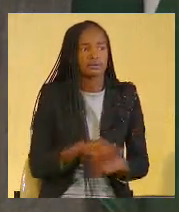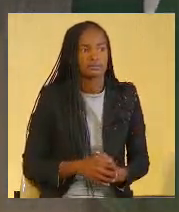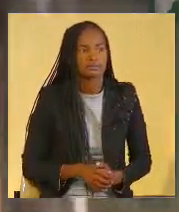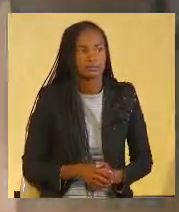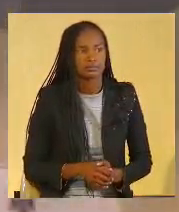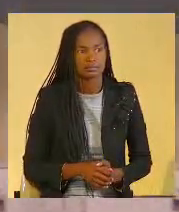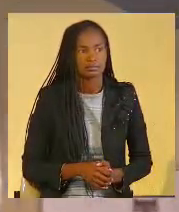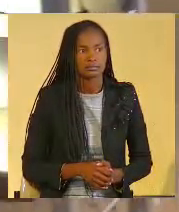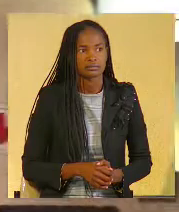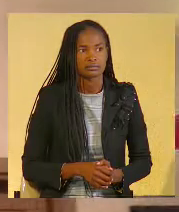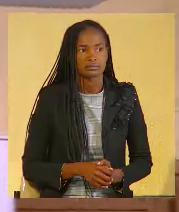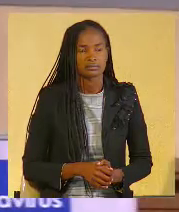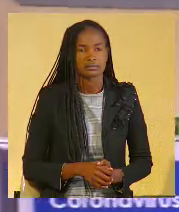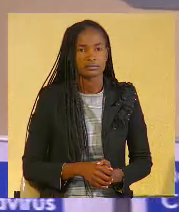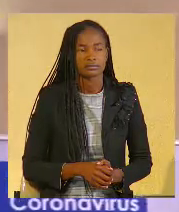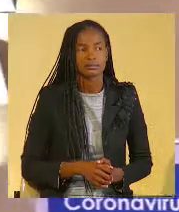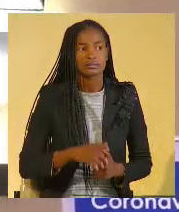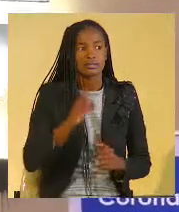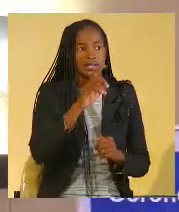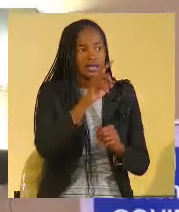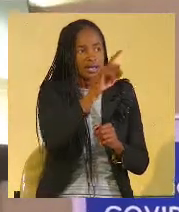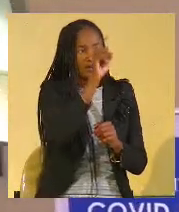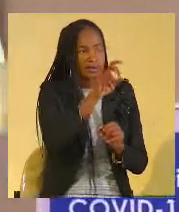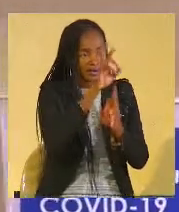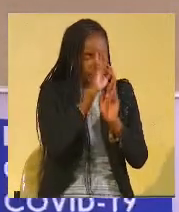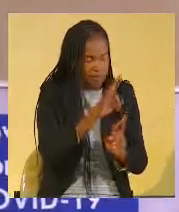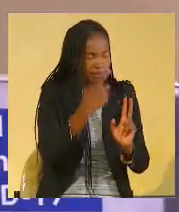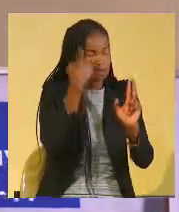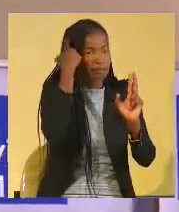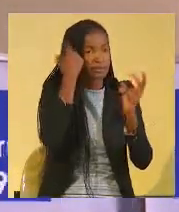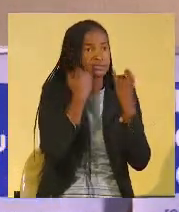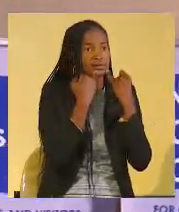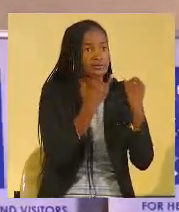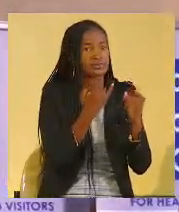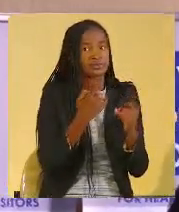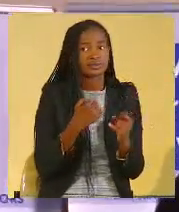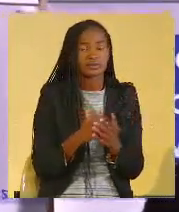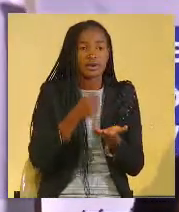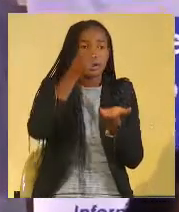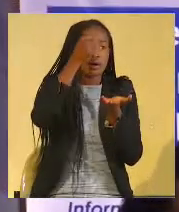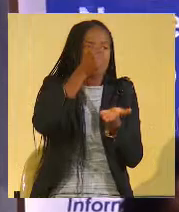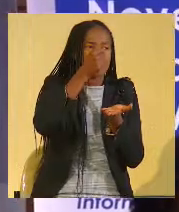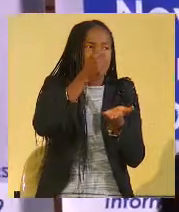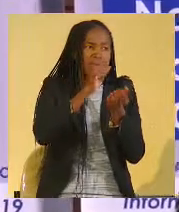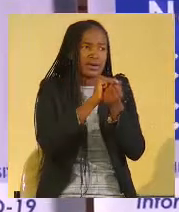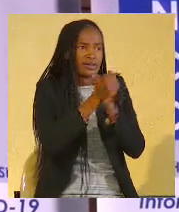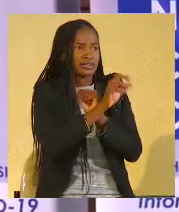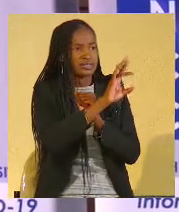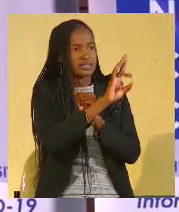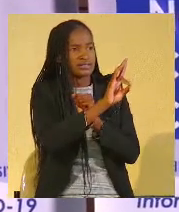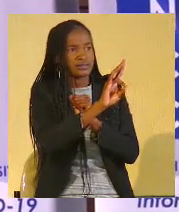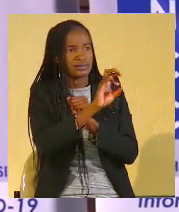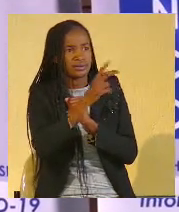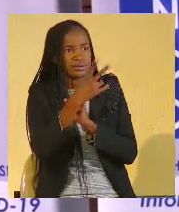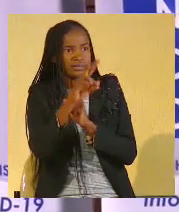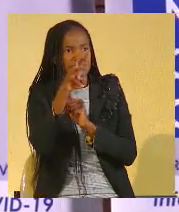Yes, ma'am. Yes, I have a question for Dr. Mushelenga. I would like to know, you said the health budget has been reassessed to 727